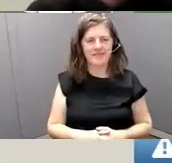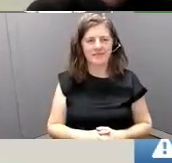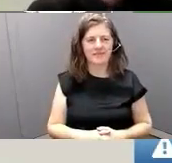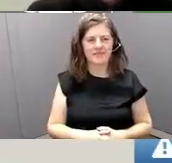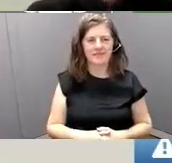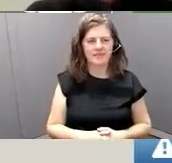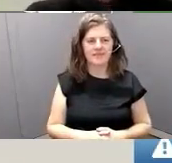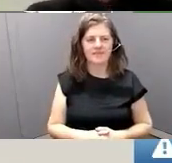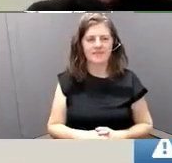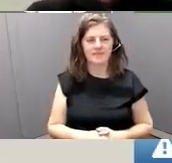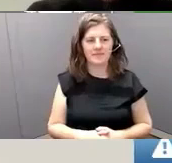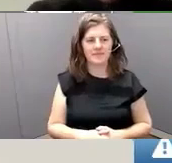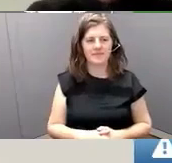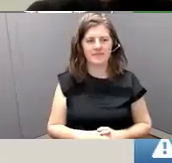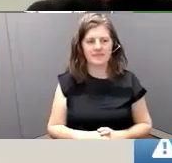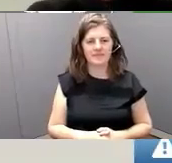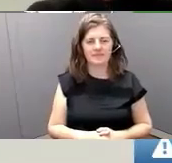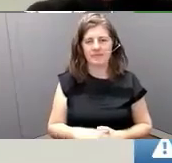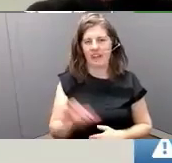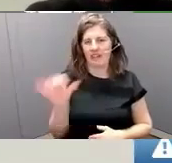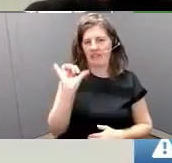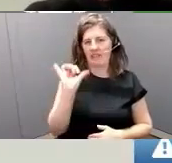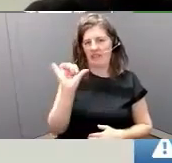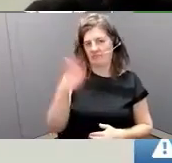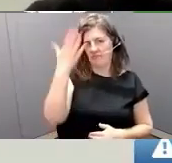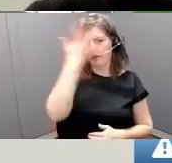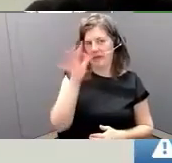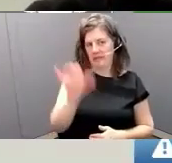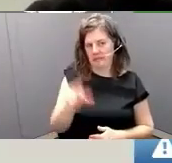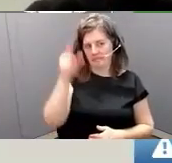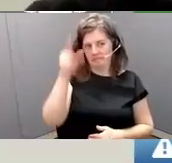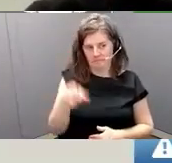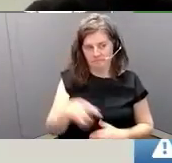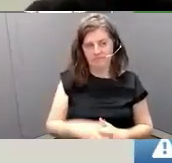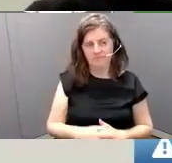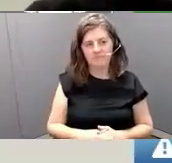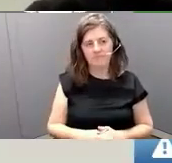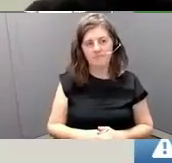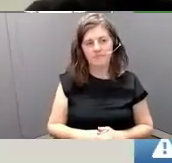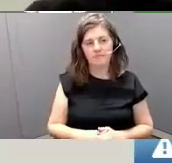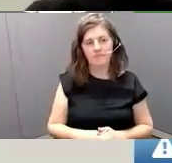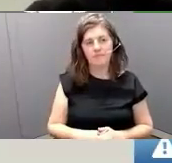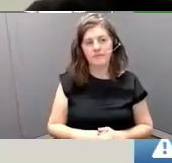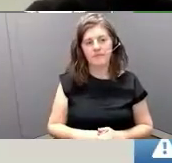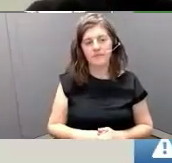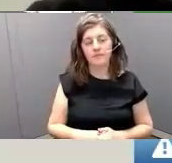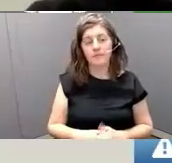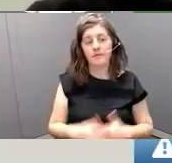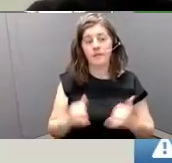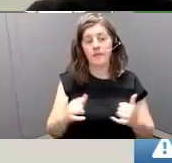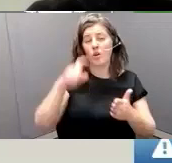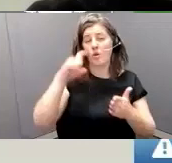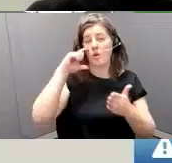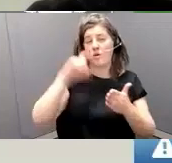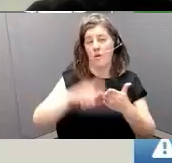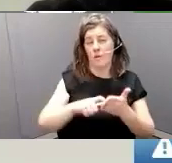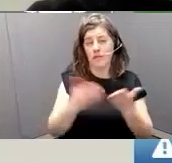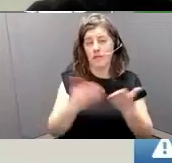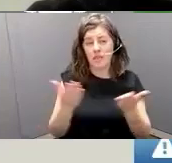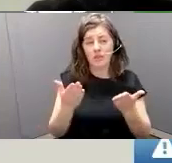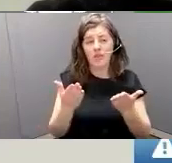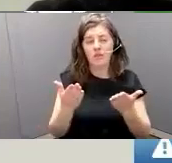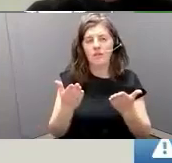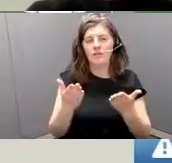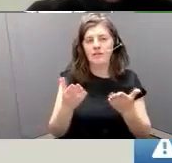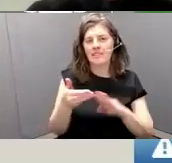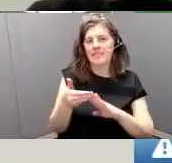here. Like so. And you'll see here, just as we